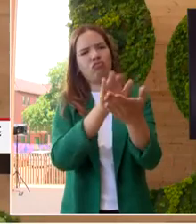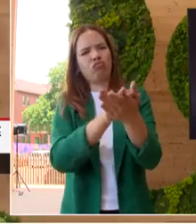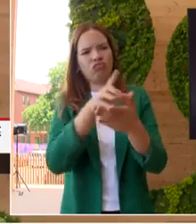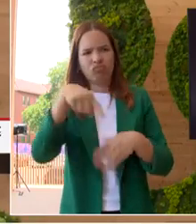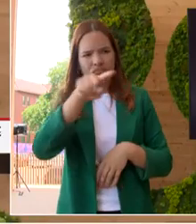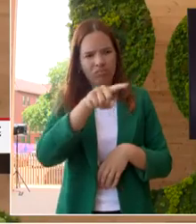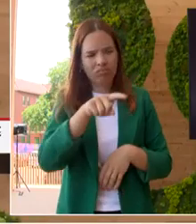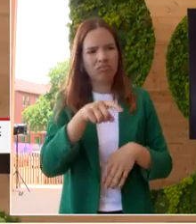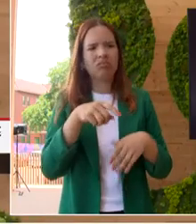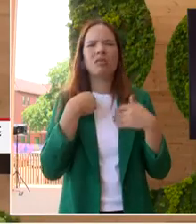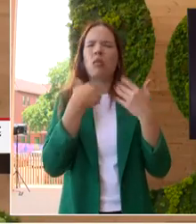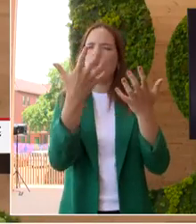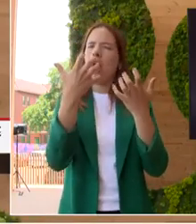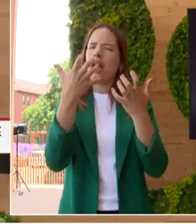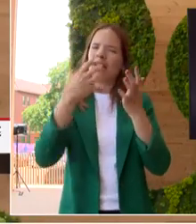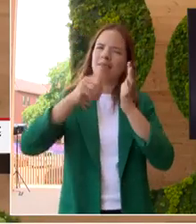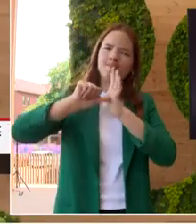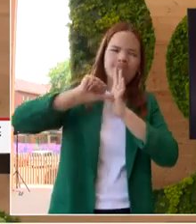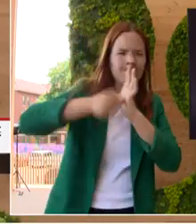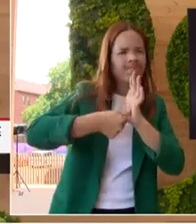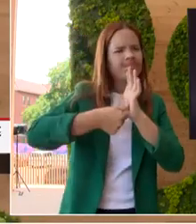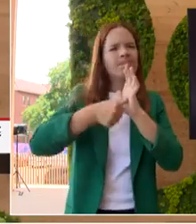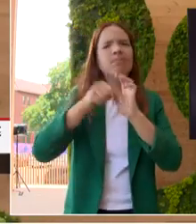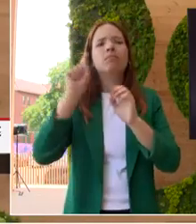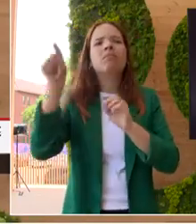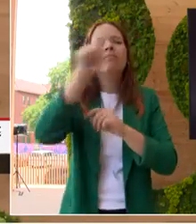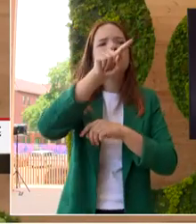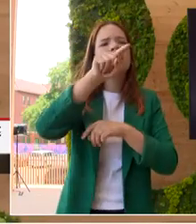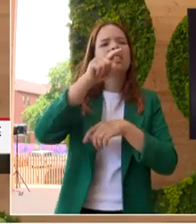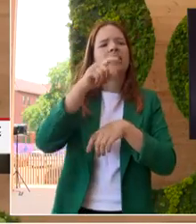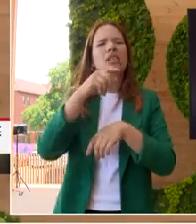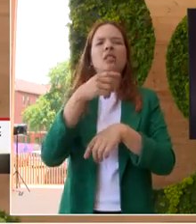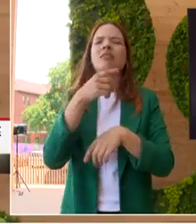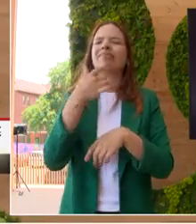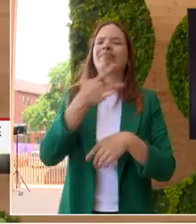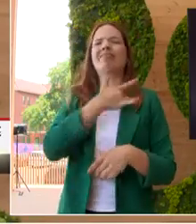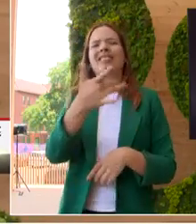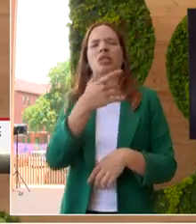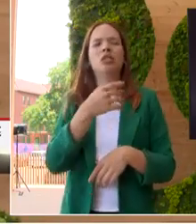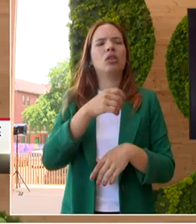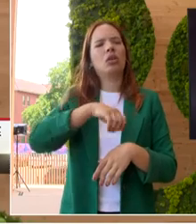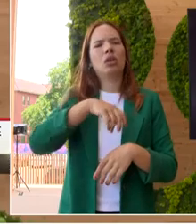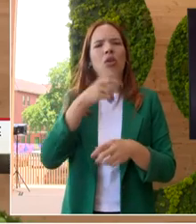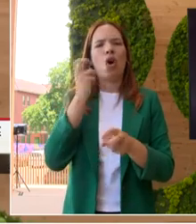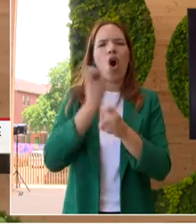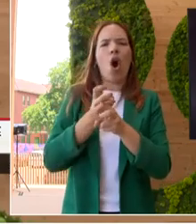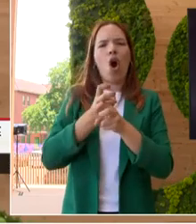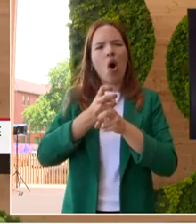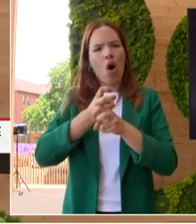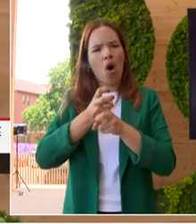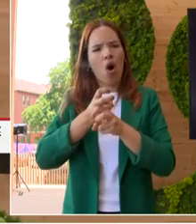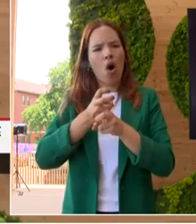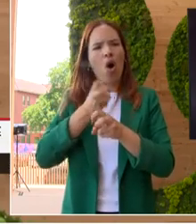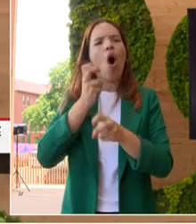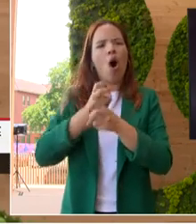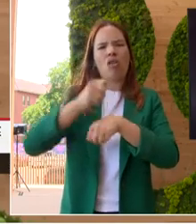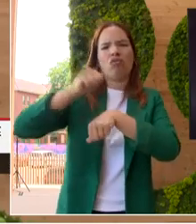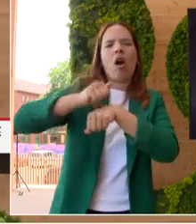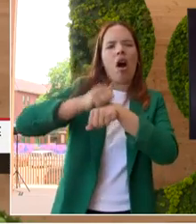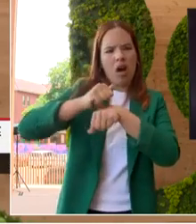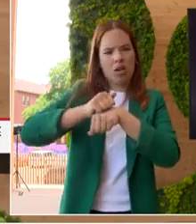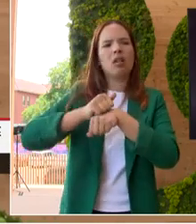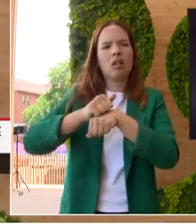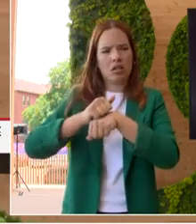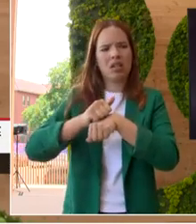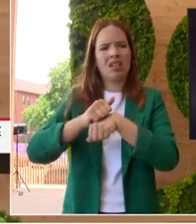many buildings around DC are built of concrete. This building is made of mass timber. Mass timber is a